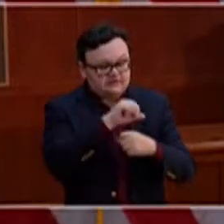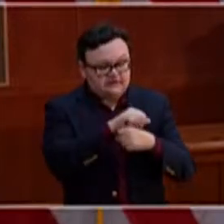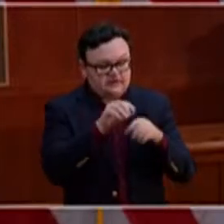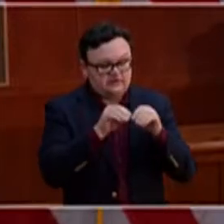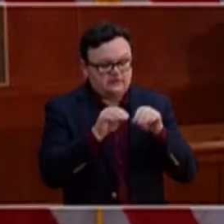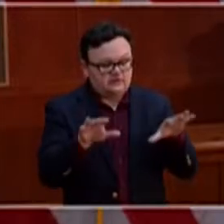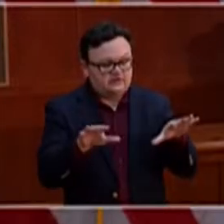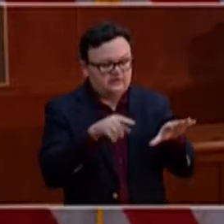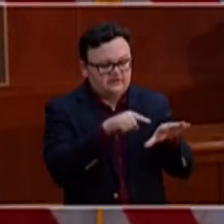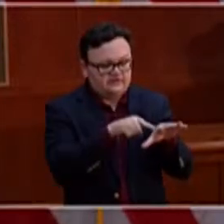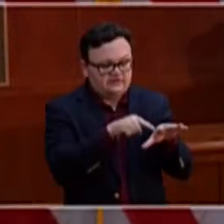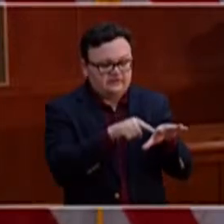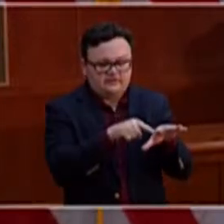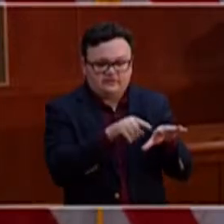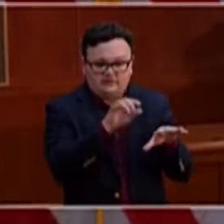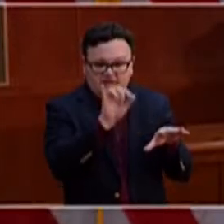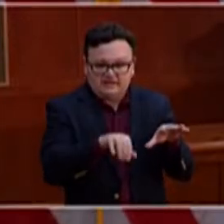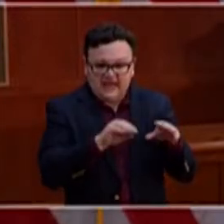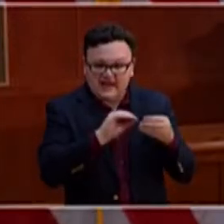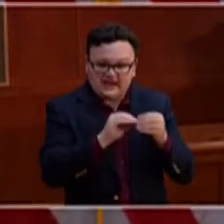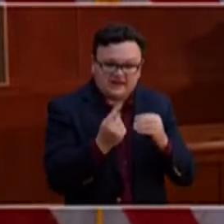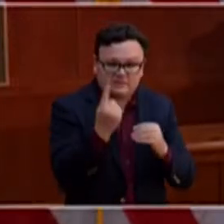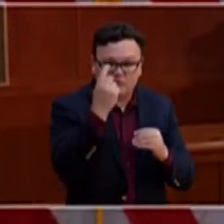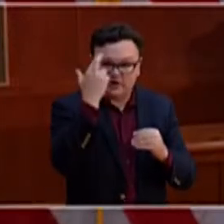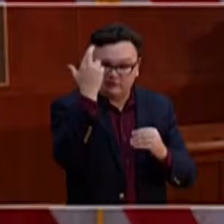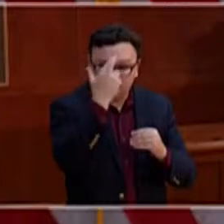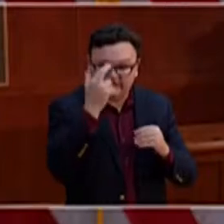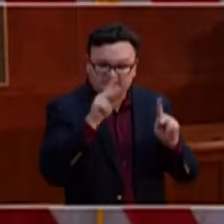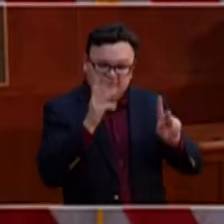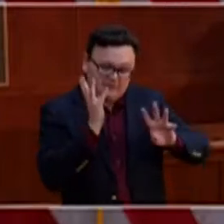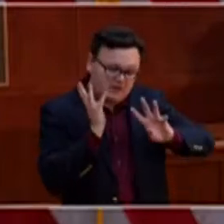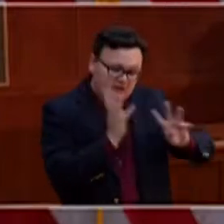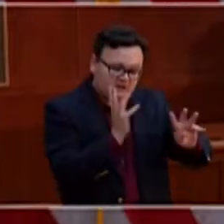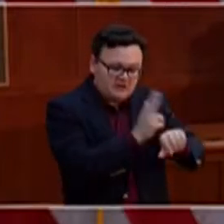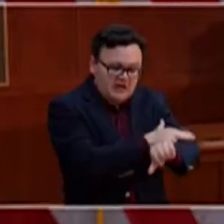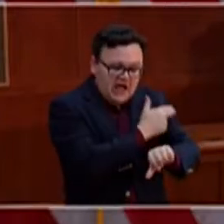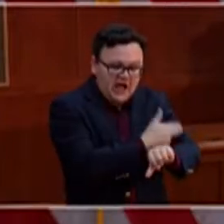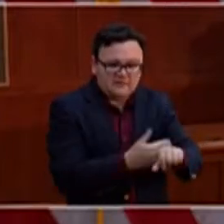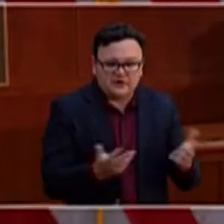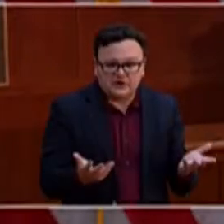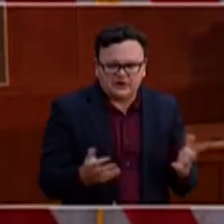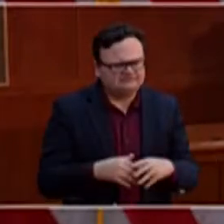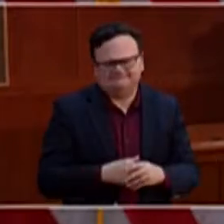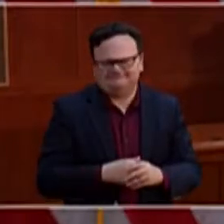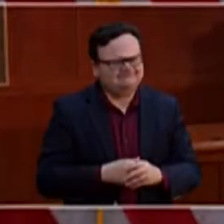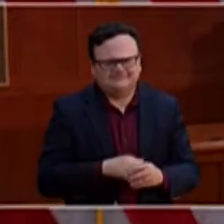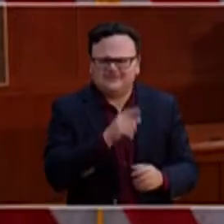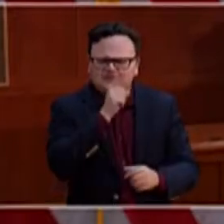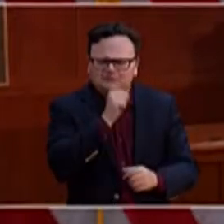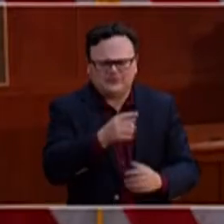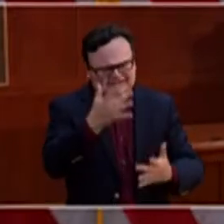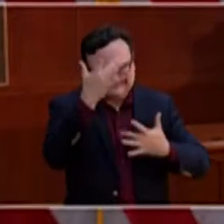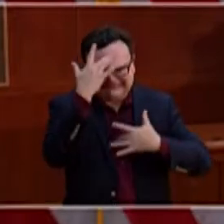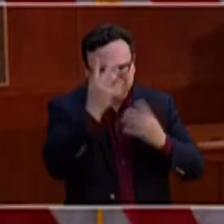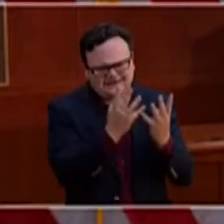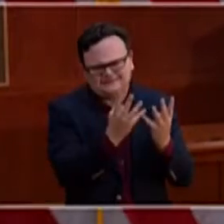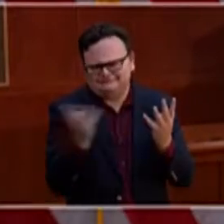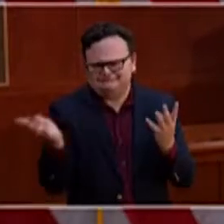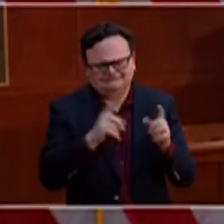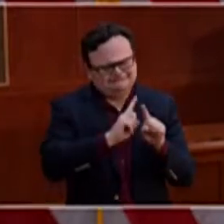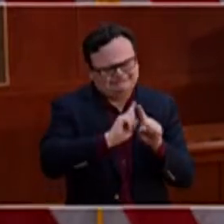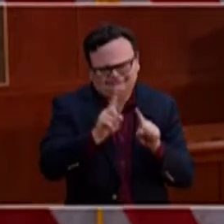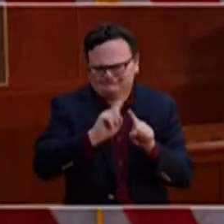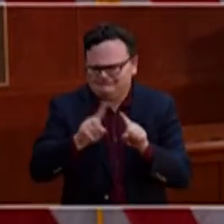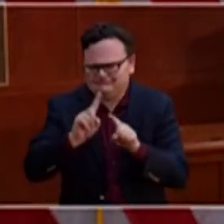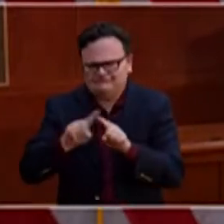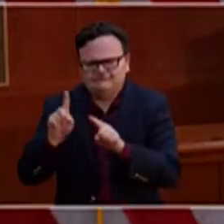just a fraction of what these hospitals are doing every day, and they're treating people for all types of ailments, and they're